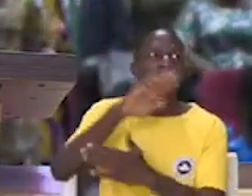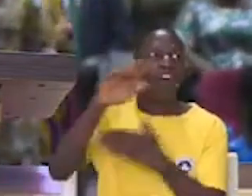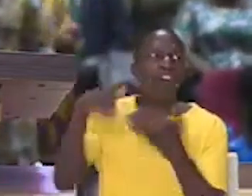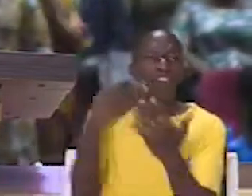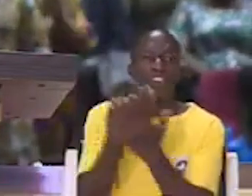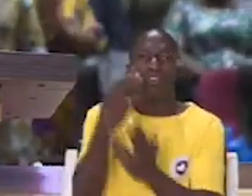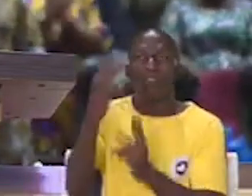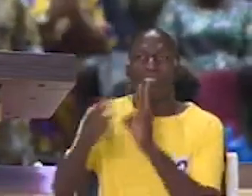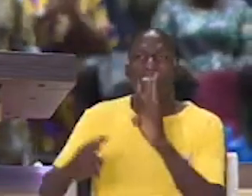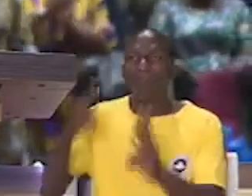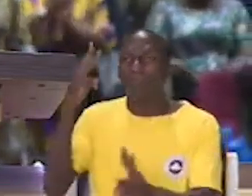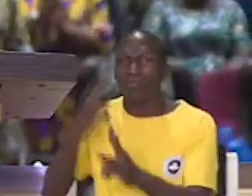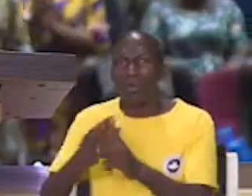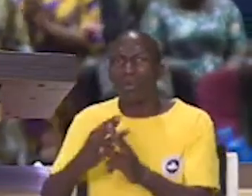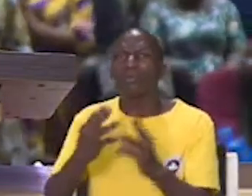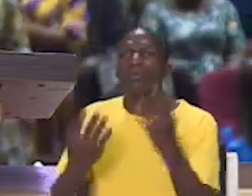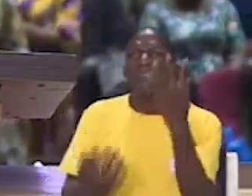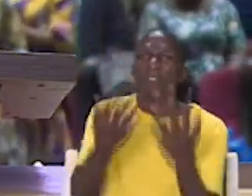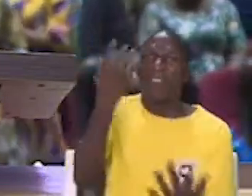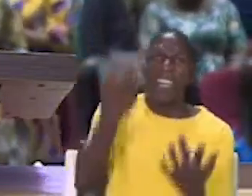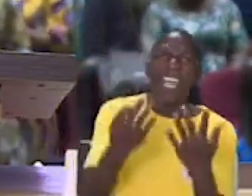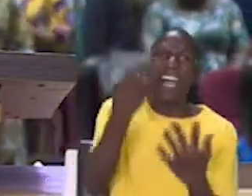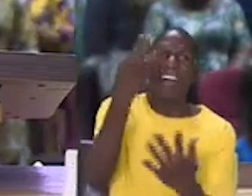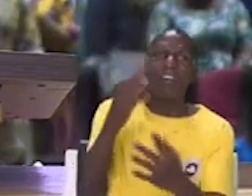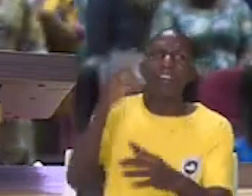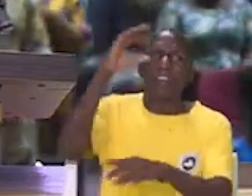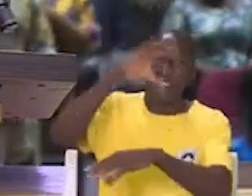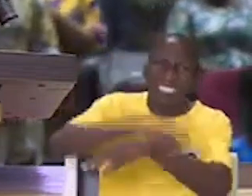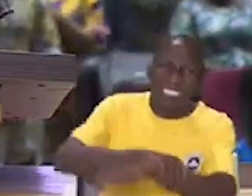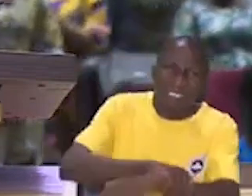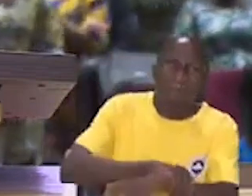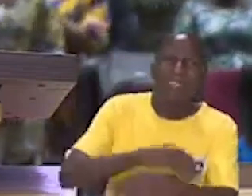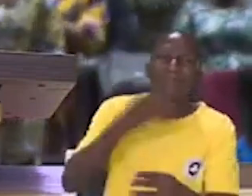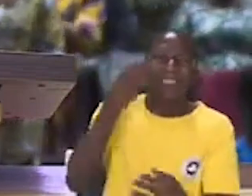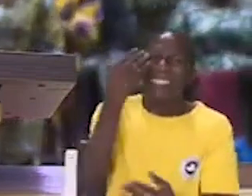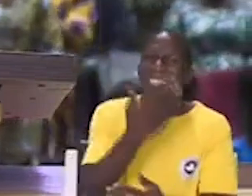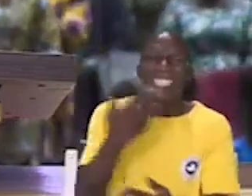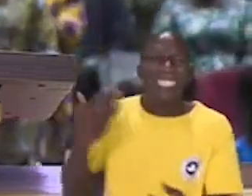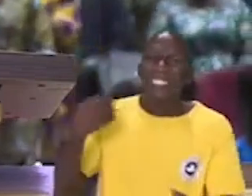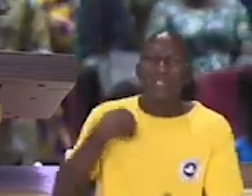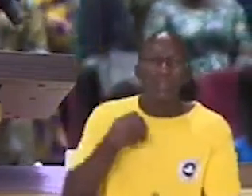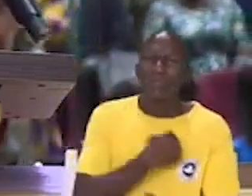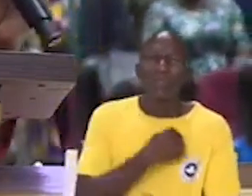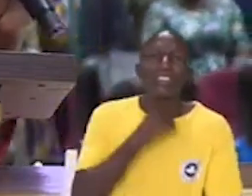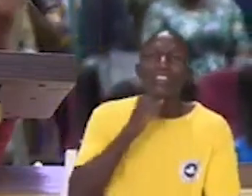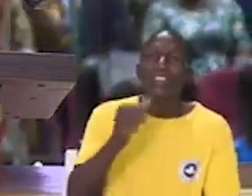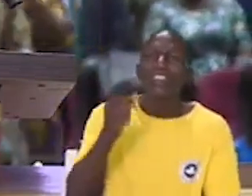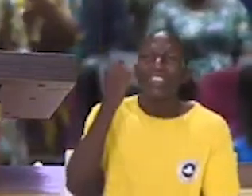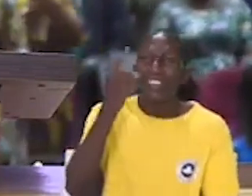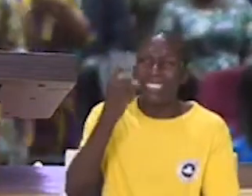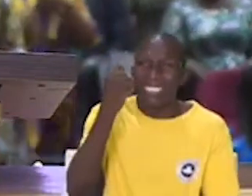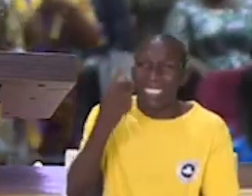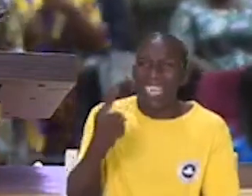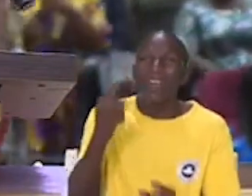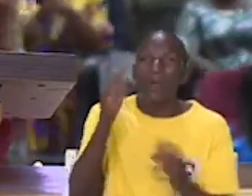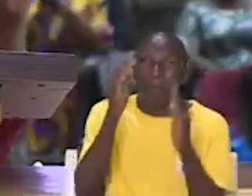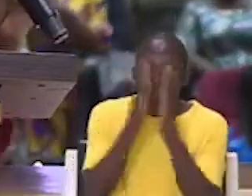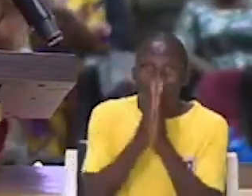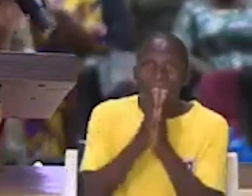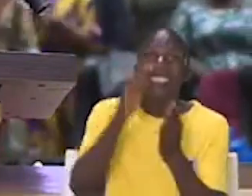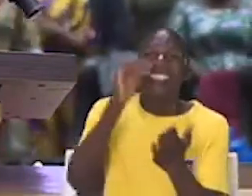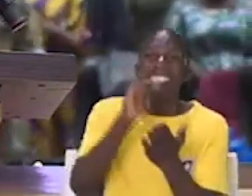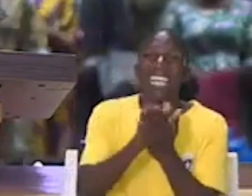of kidnapping, things we don't even understand, that the wind of God, the wind